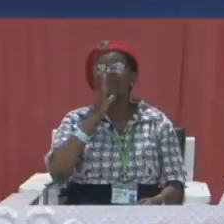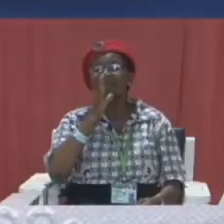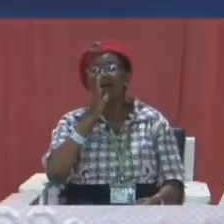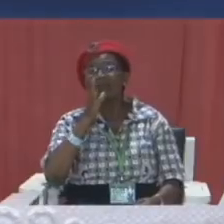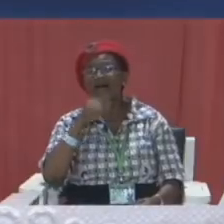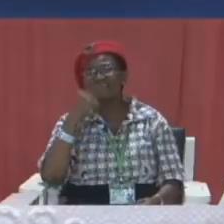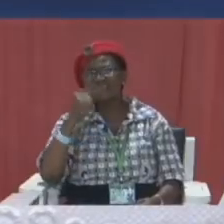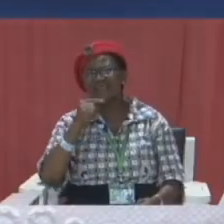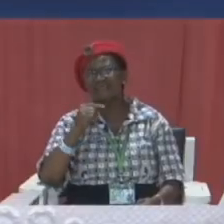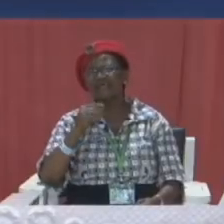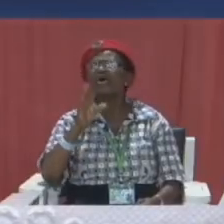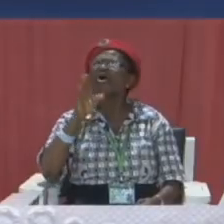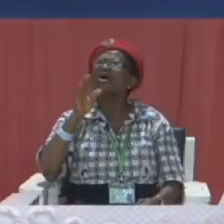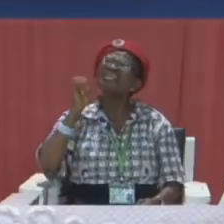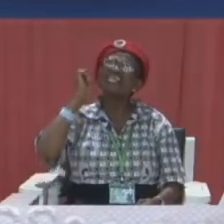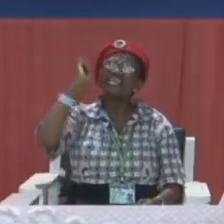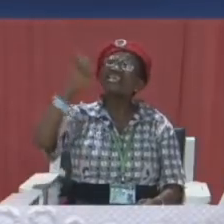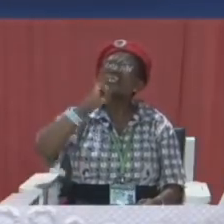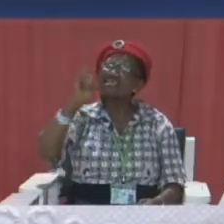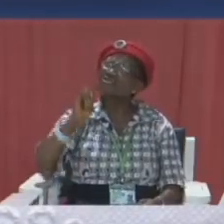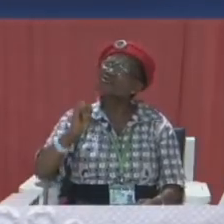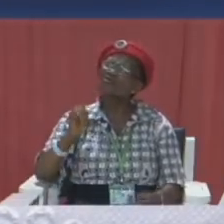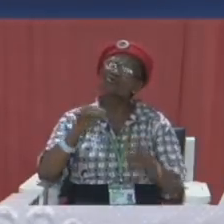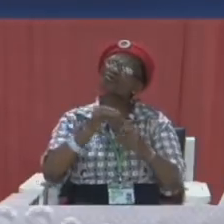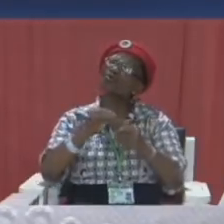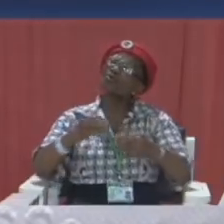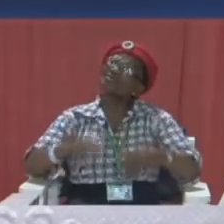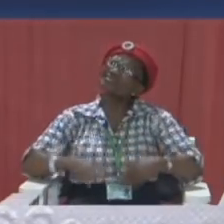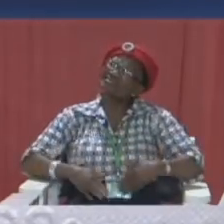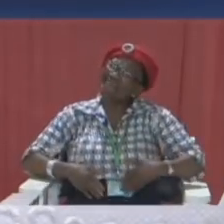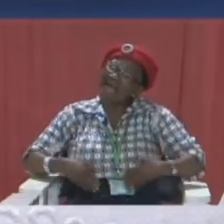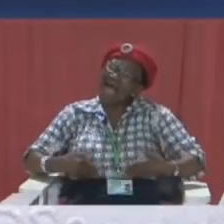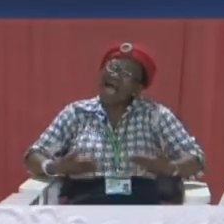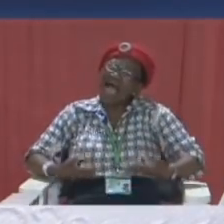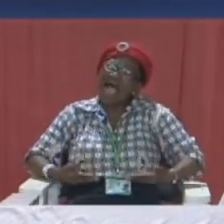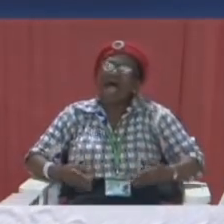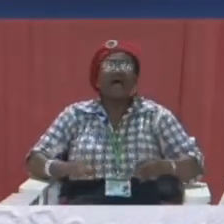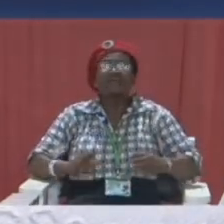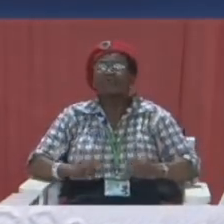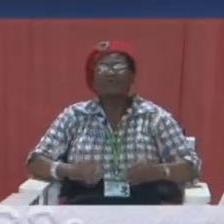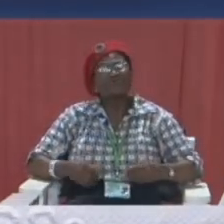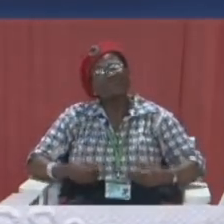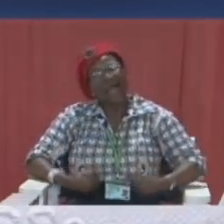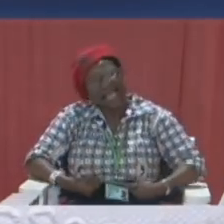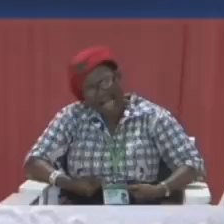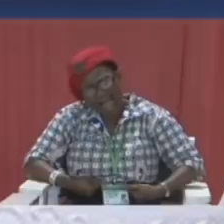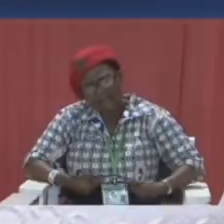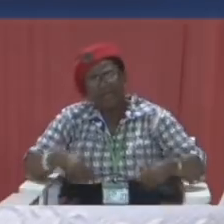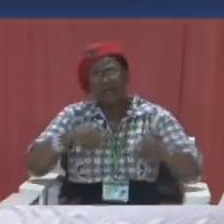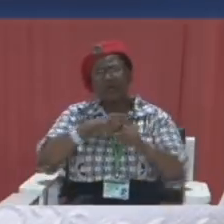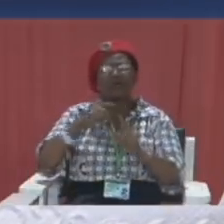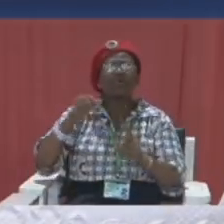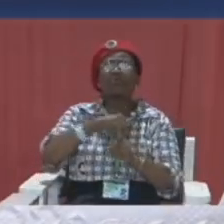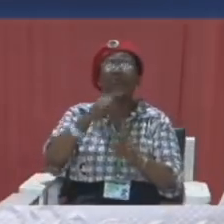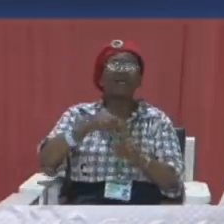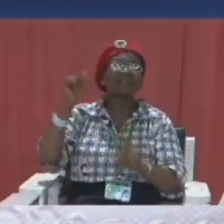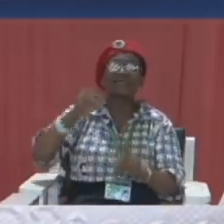they were talking, Joe had the voice of Elizabeth.